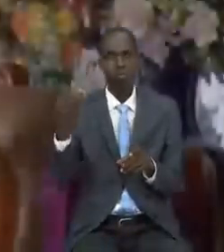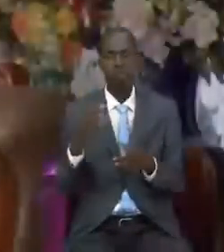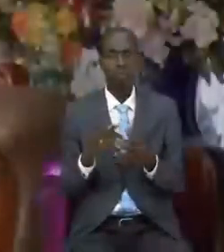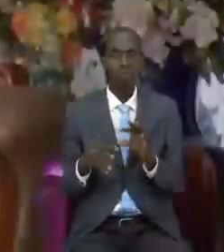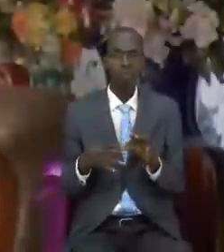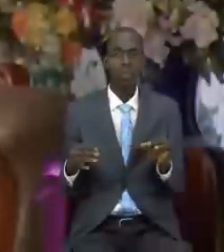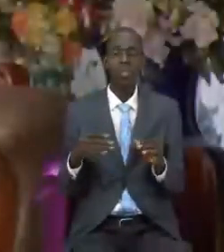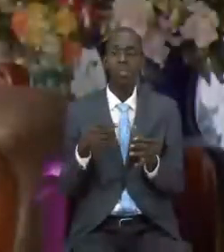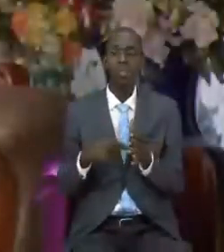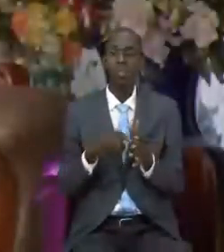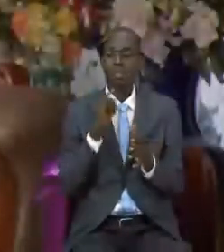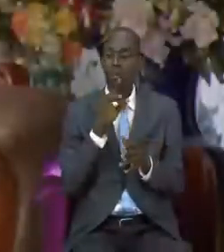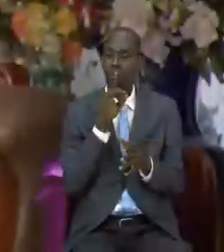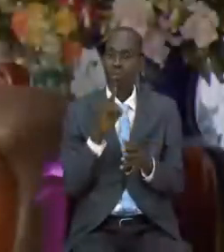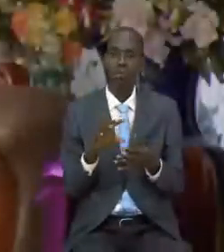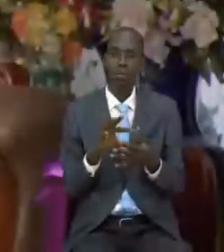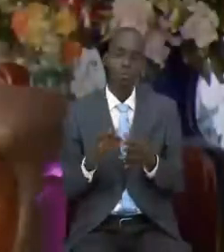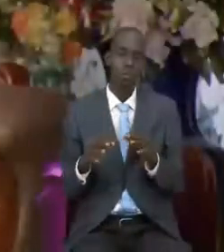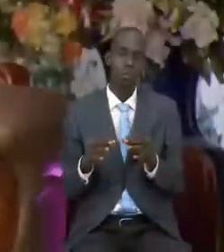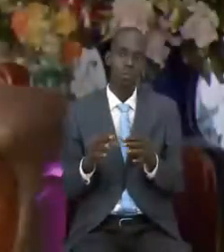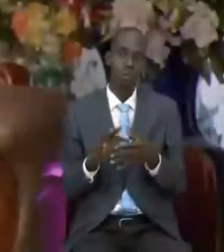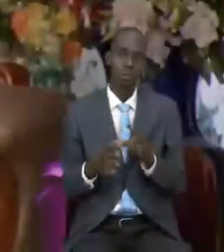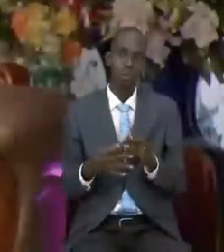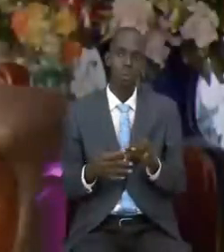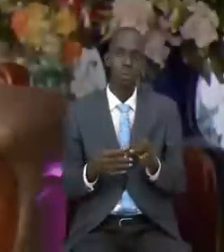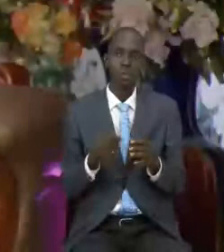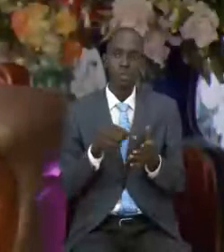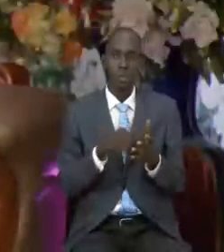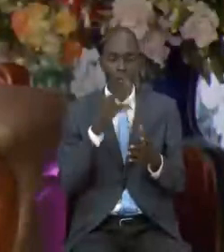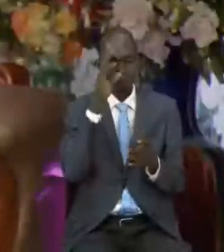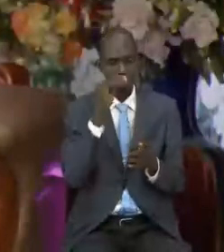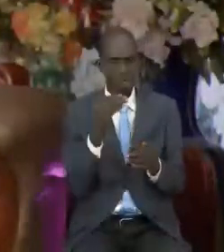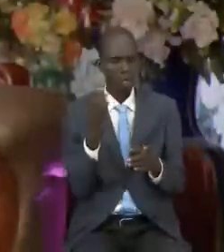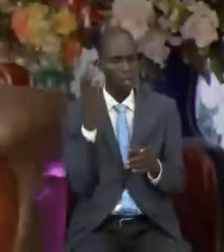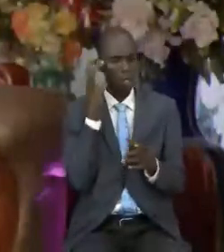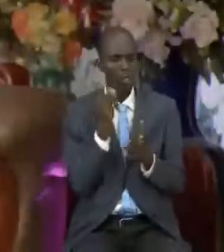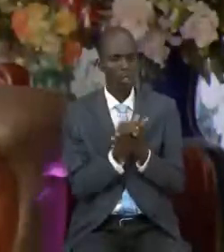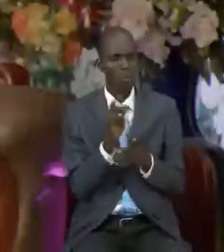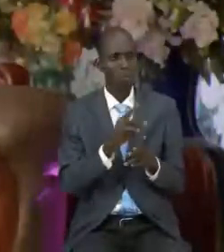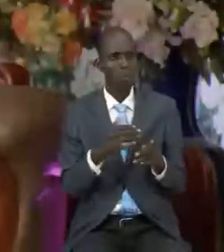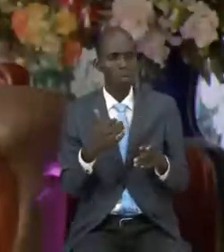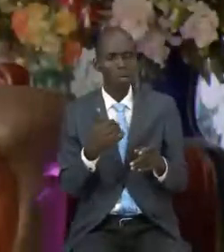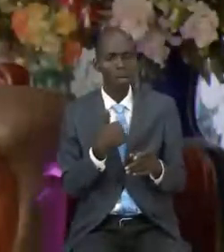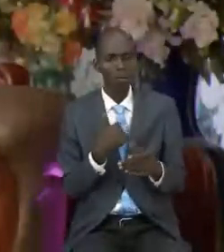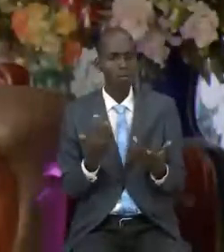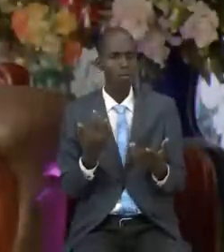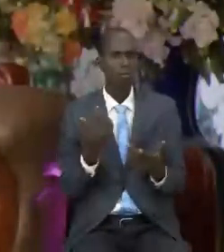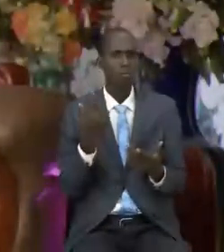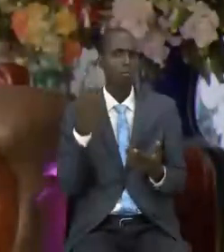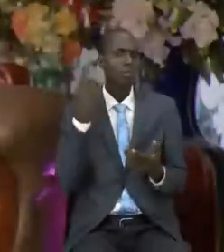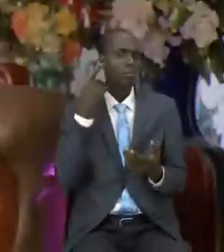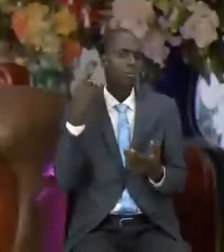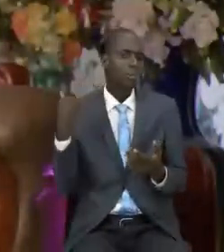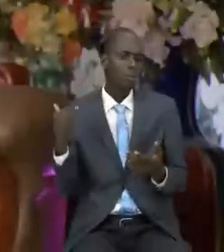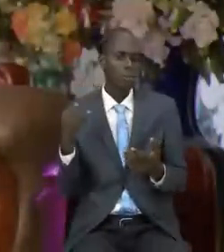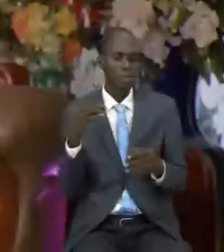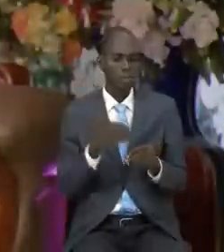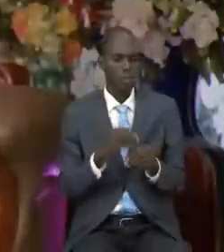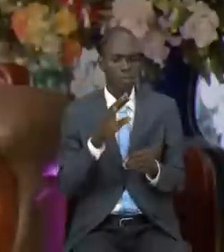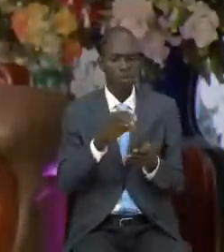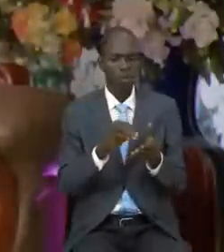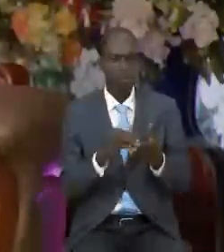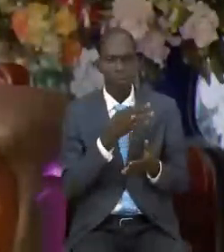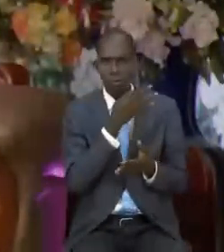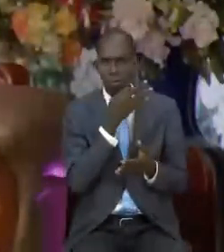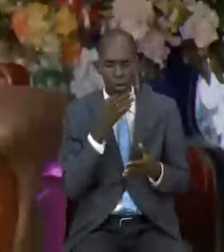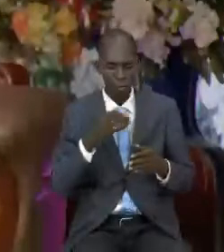heard that people were having gold mineral on their farm, and that they would